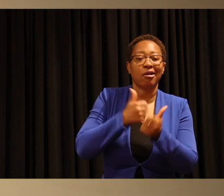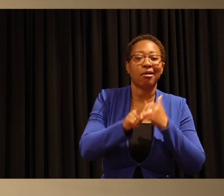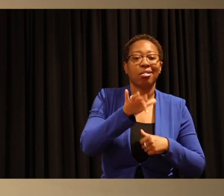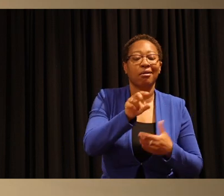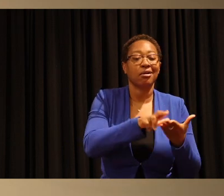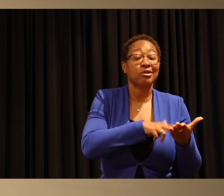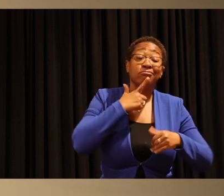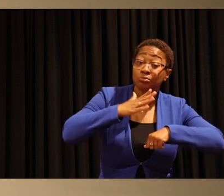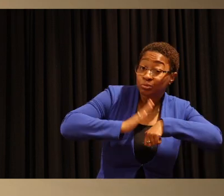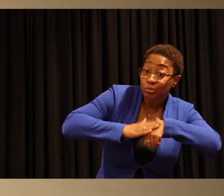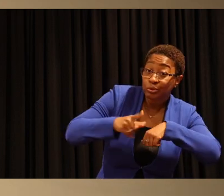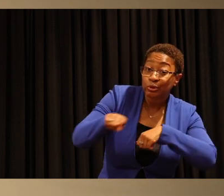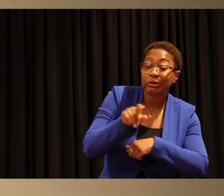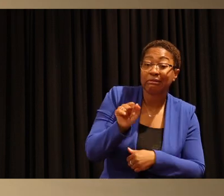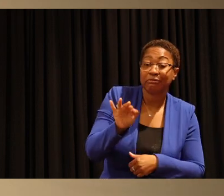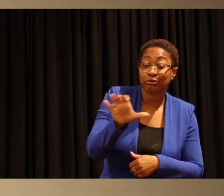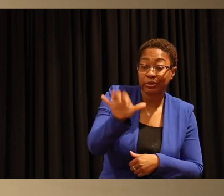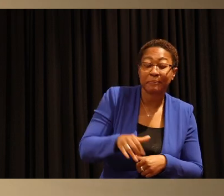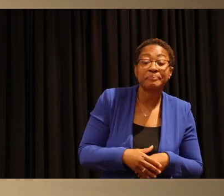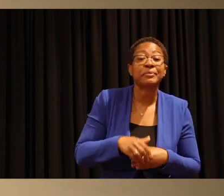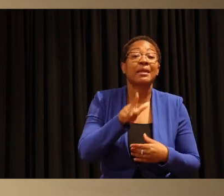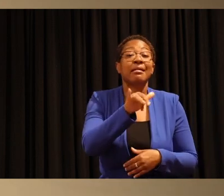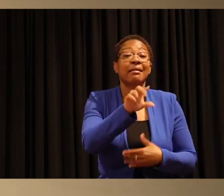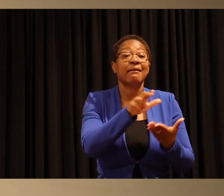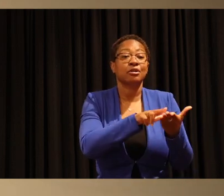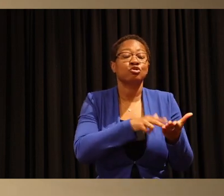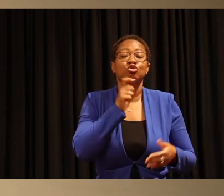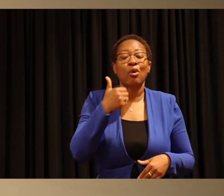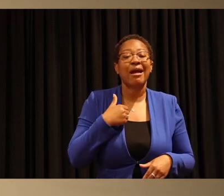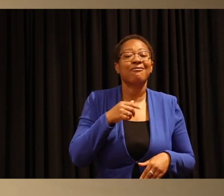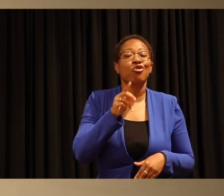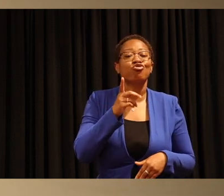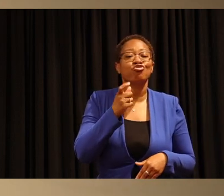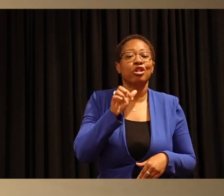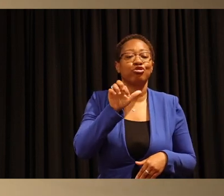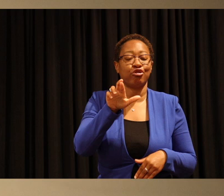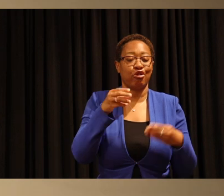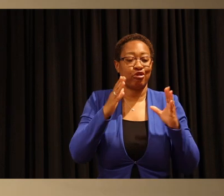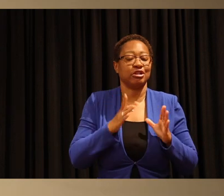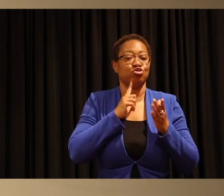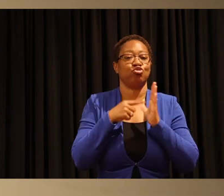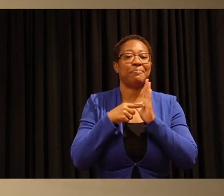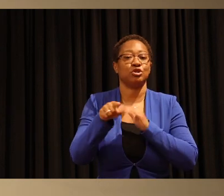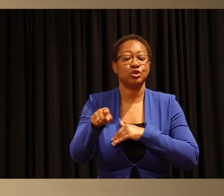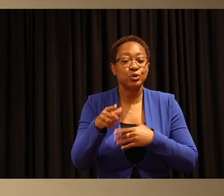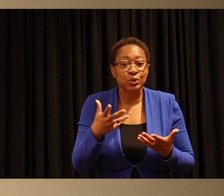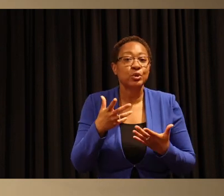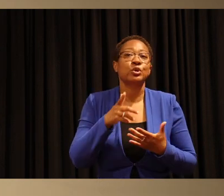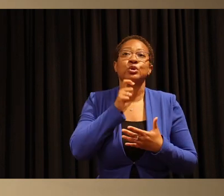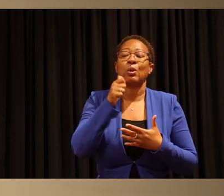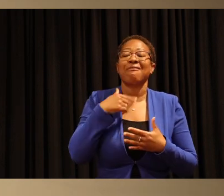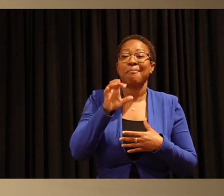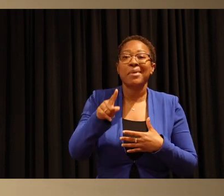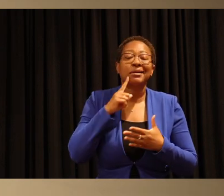just warn you, and typically in the land contract, you don't have a realtor representing you that's going to help you. You don't have a